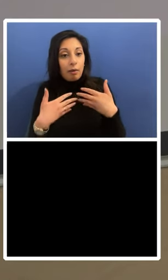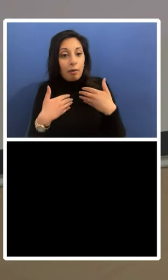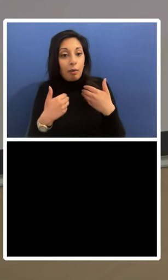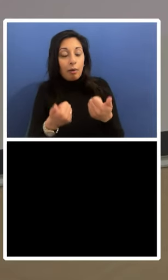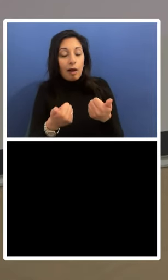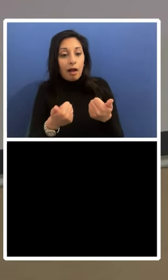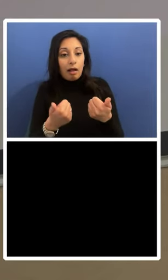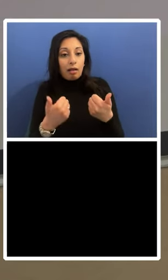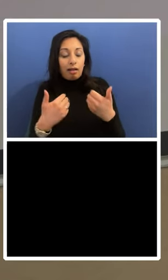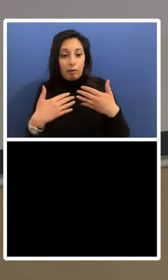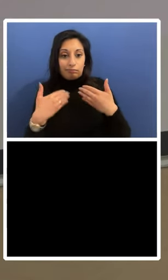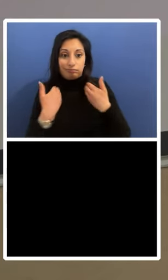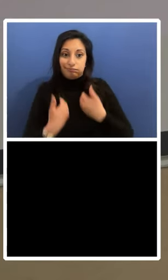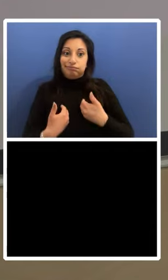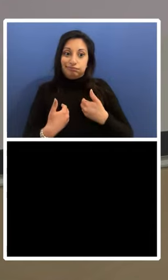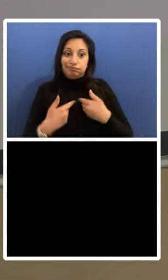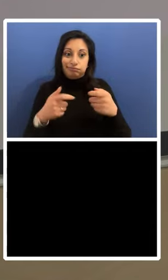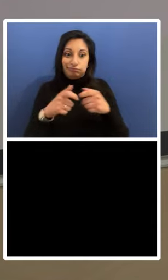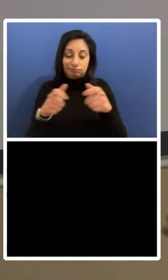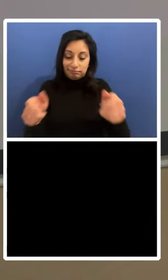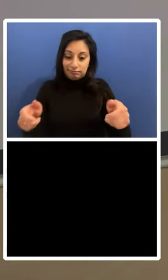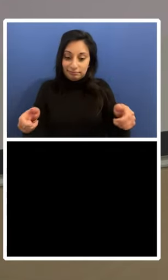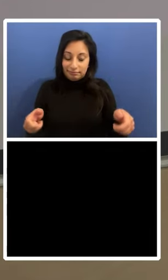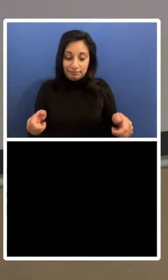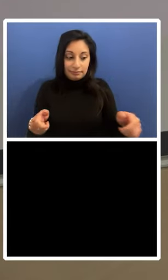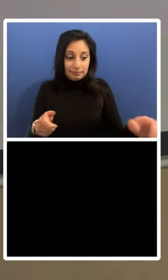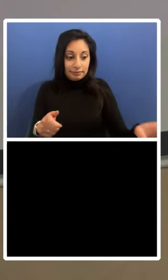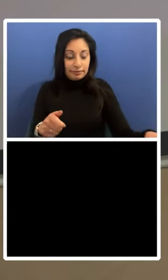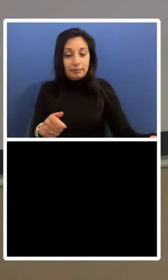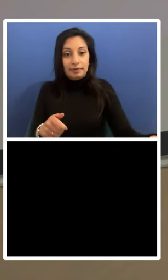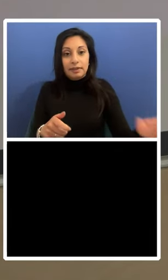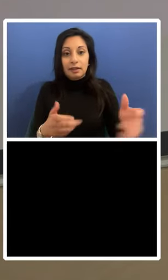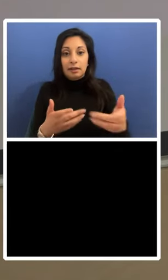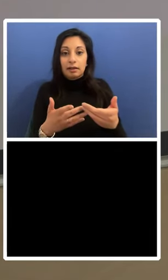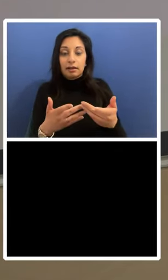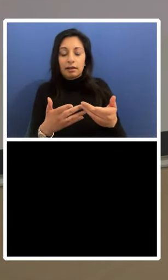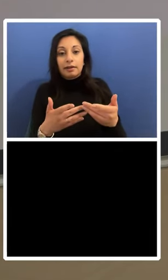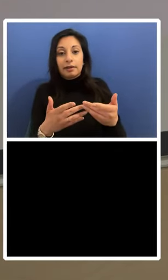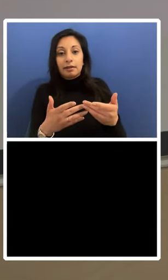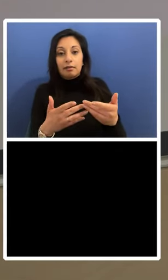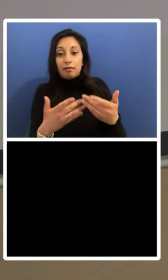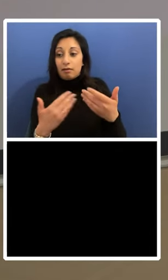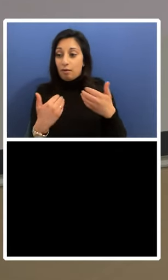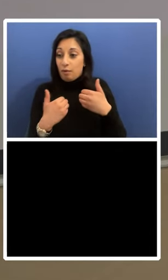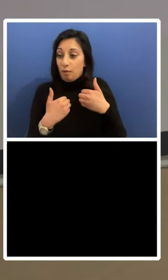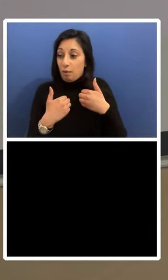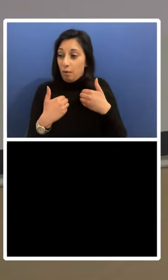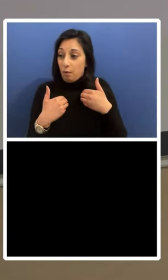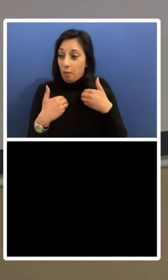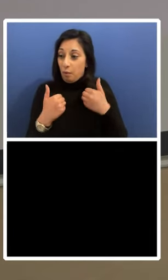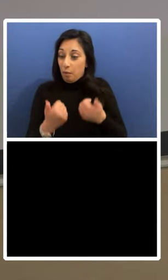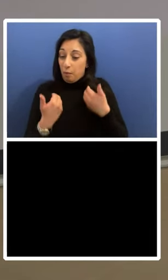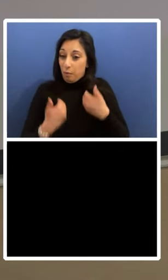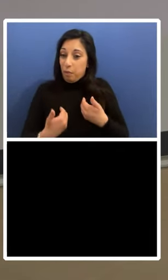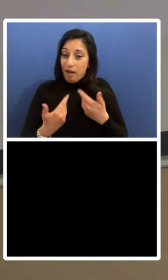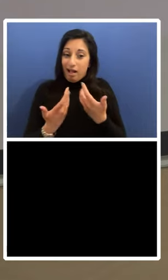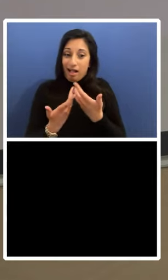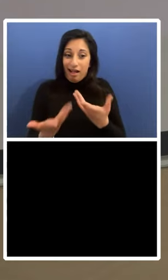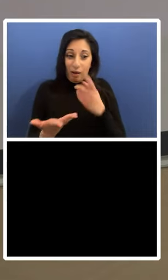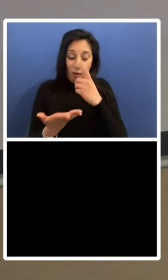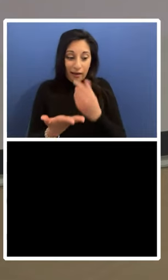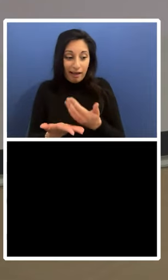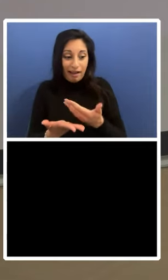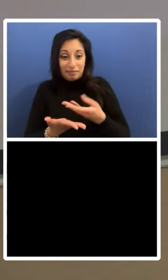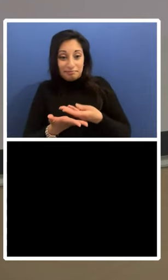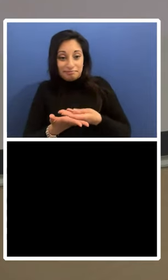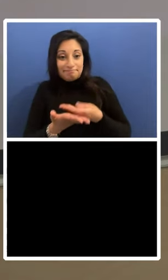like a riches line that Ingrid Robbins is talking about and setting a cap on how much wealth someone can have. To me, it feels like there is a